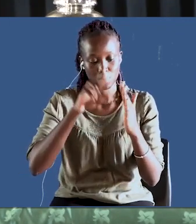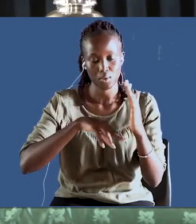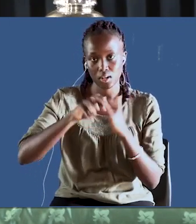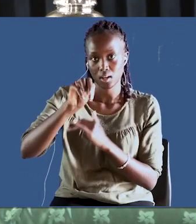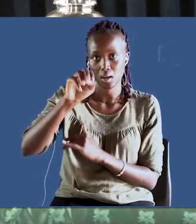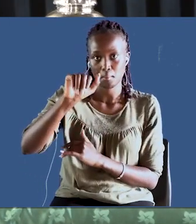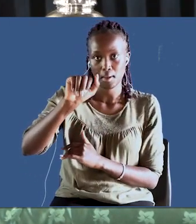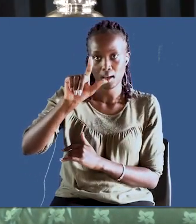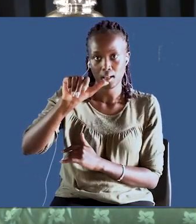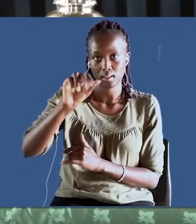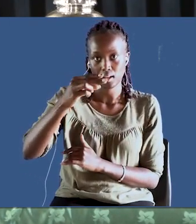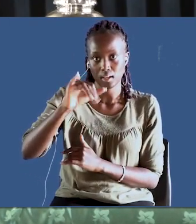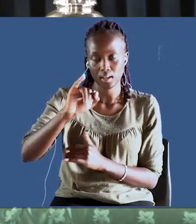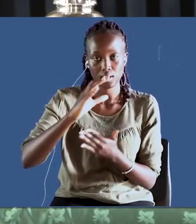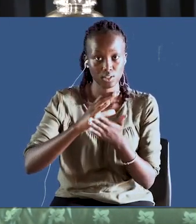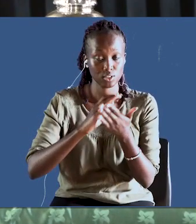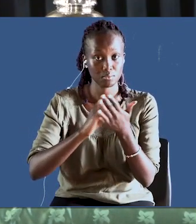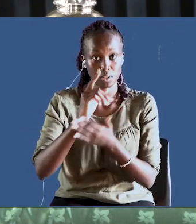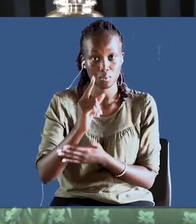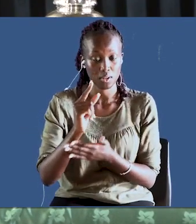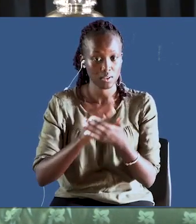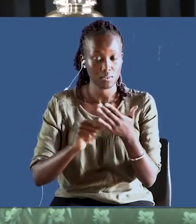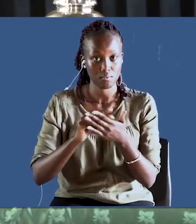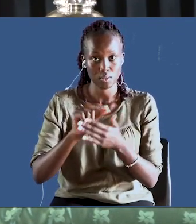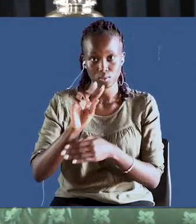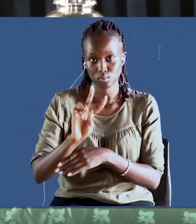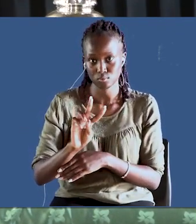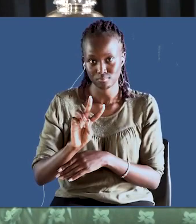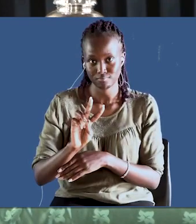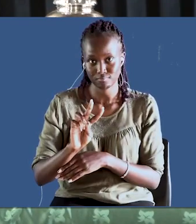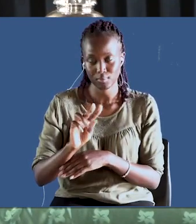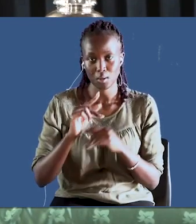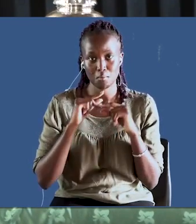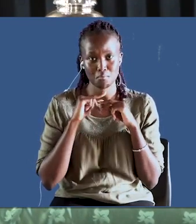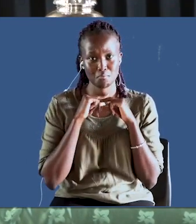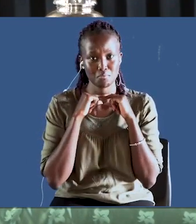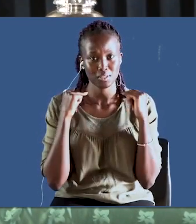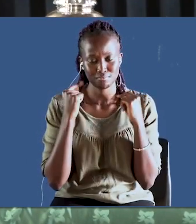2, we hear the mourning from the priests,